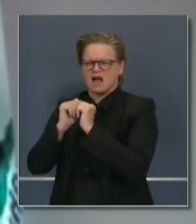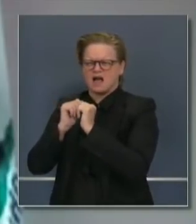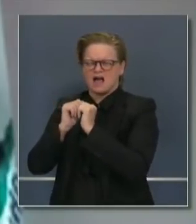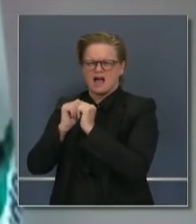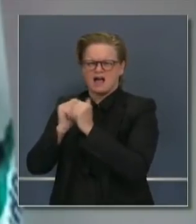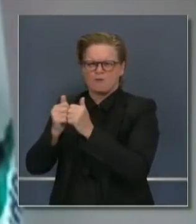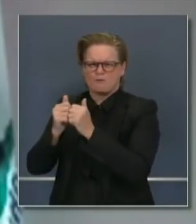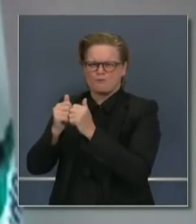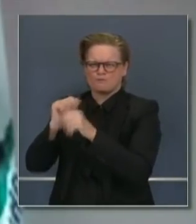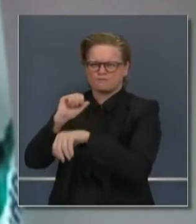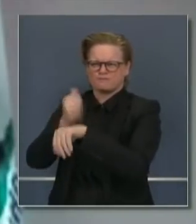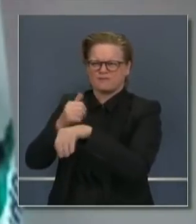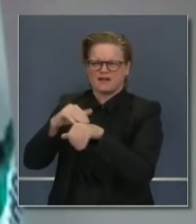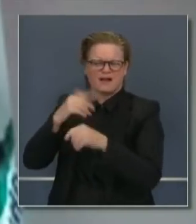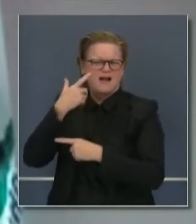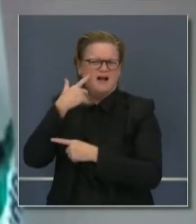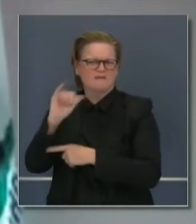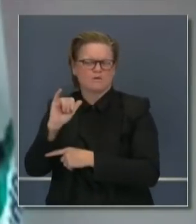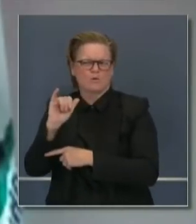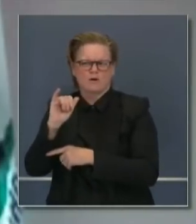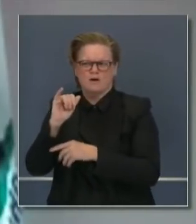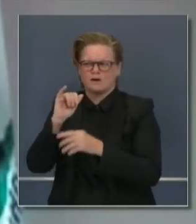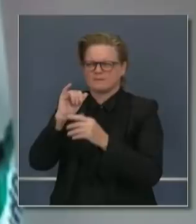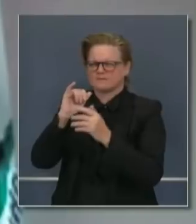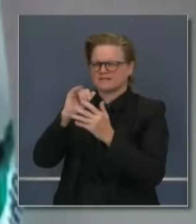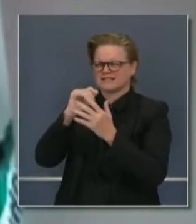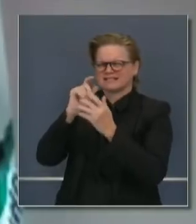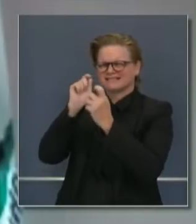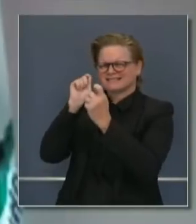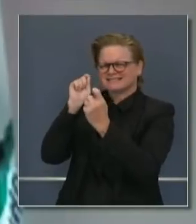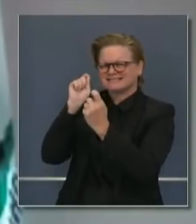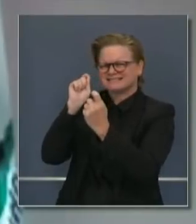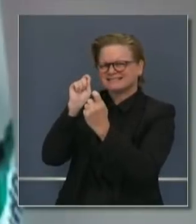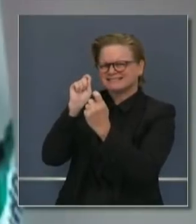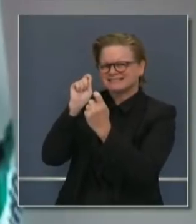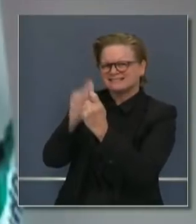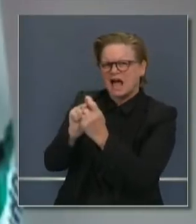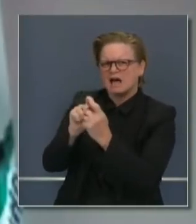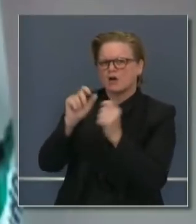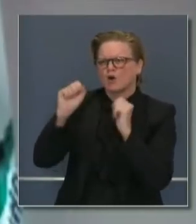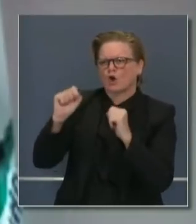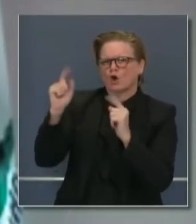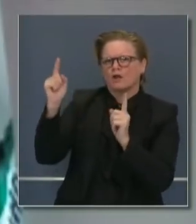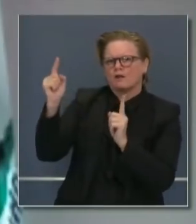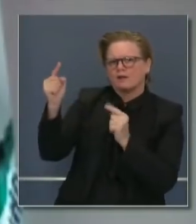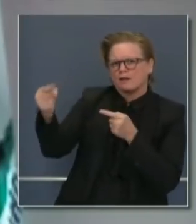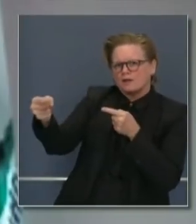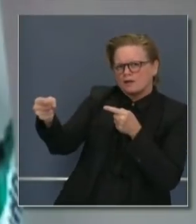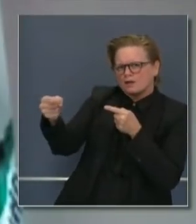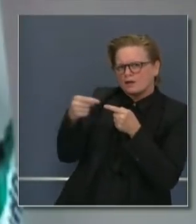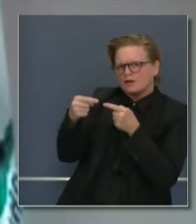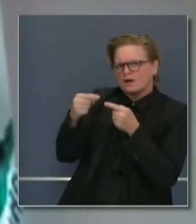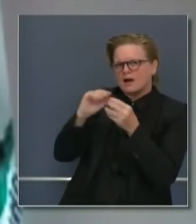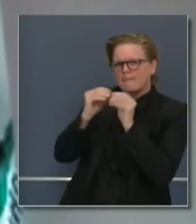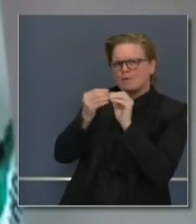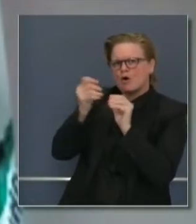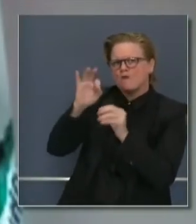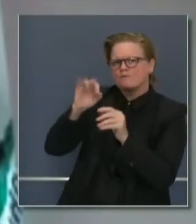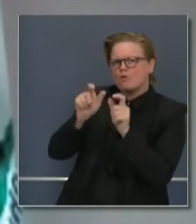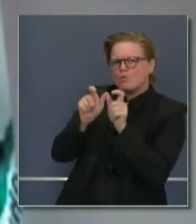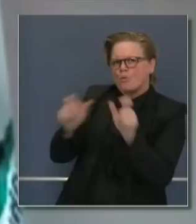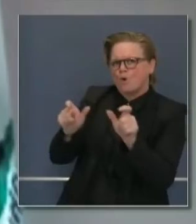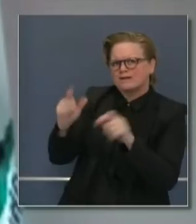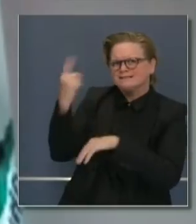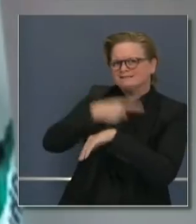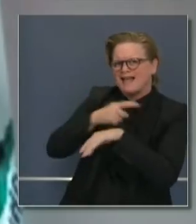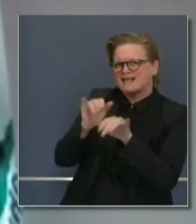we'll be updating very soon the exact changes to that quarantine instruction so that we can implement it in hopes that